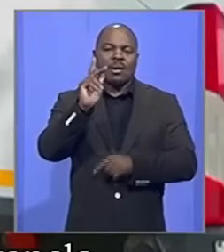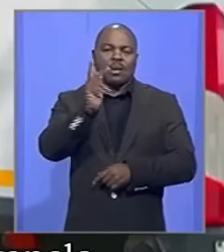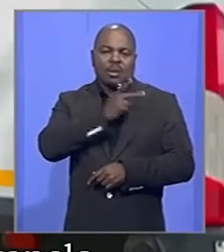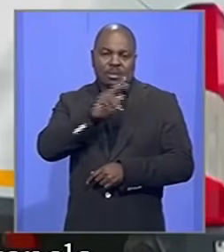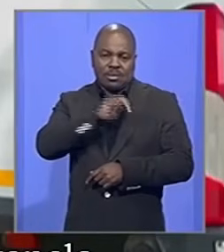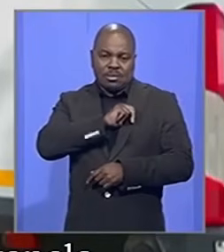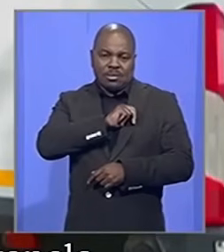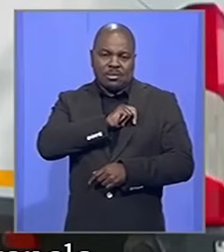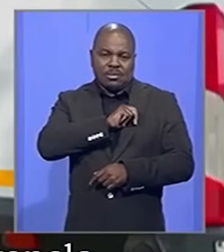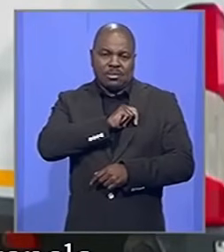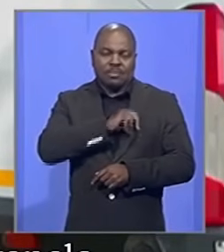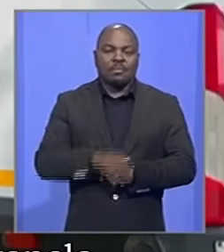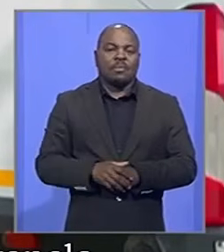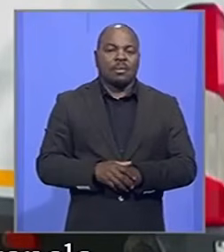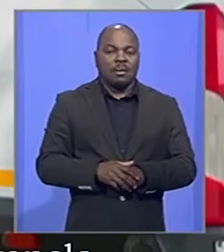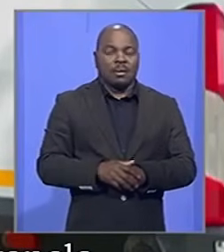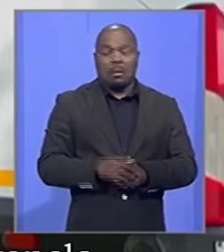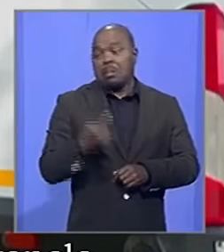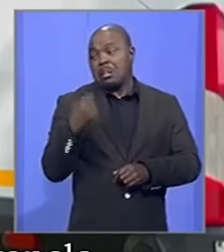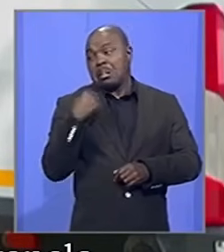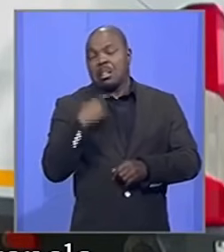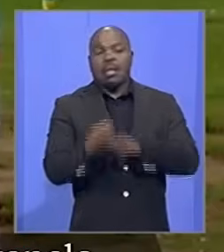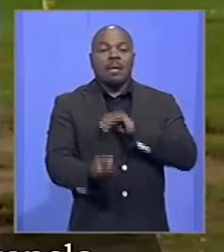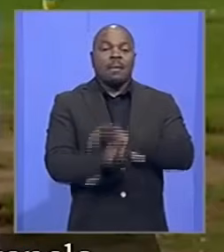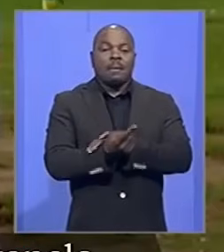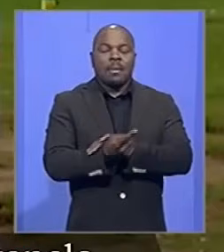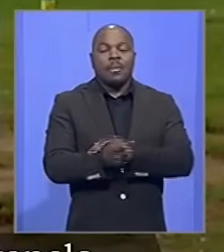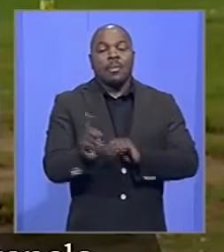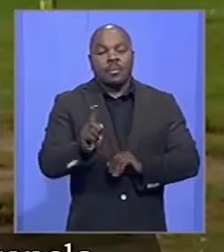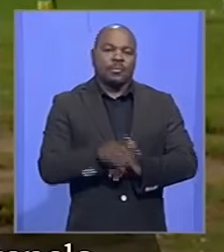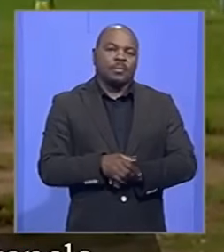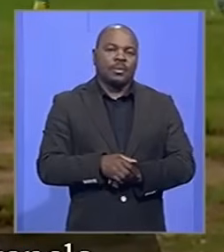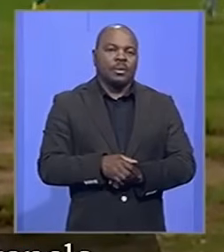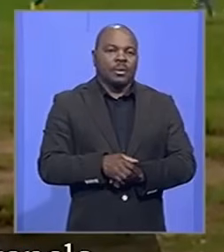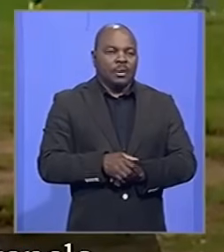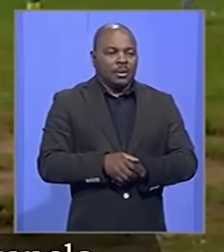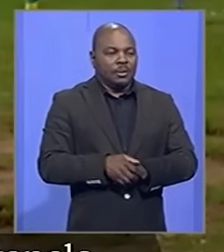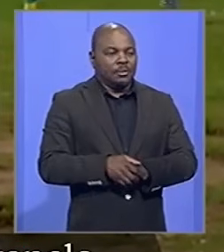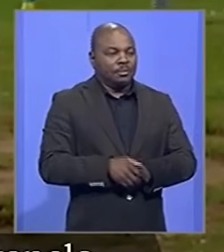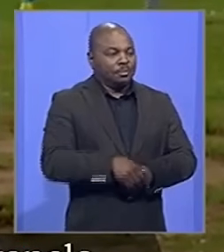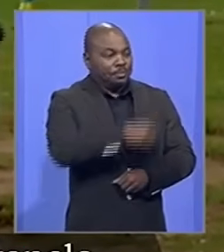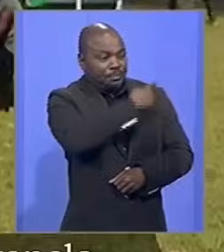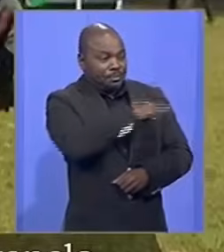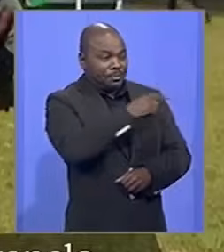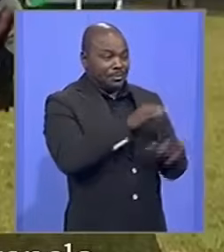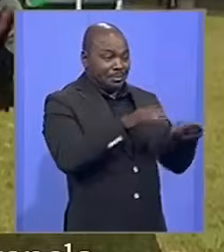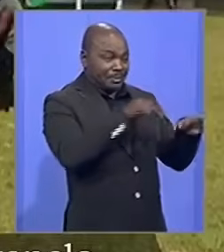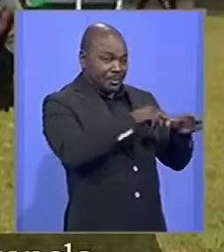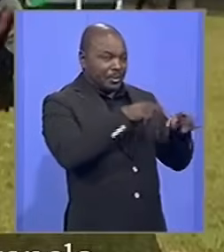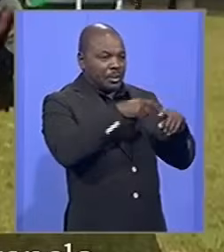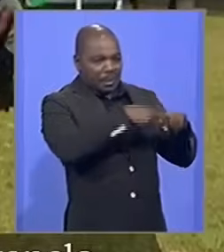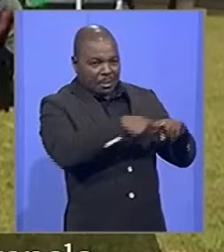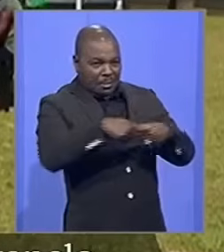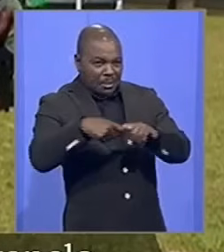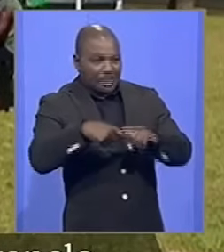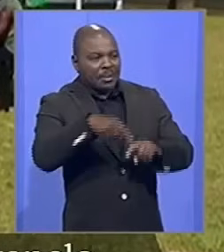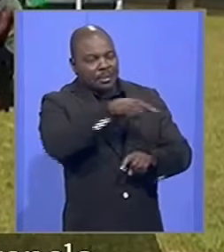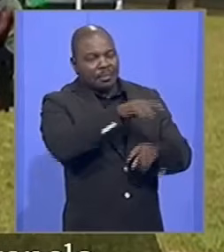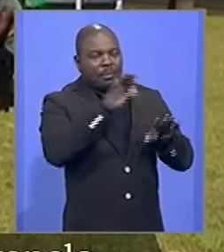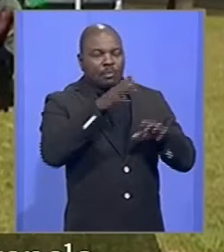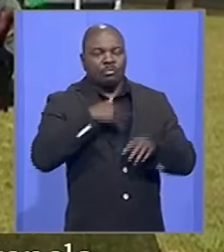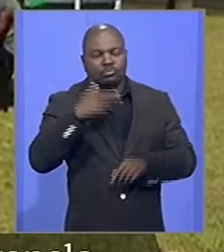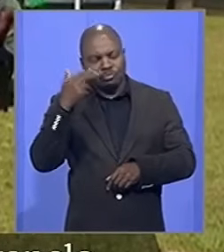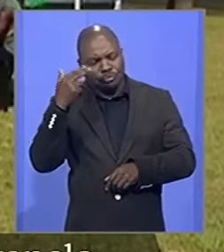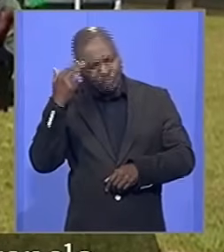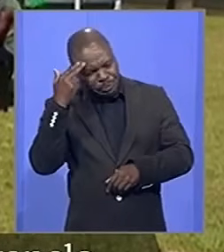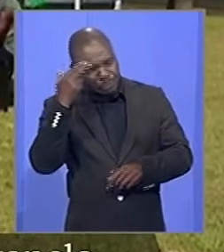KZN. Mo tiragalong e sa tswang go diragala sešweng jaana go thupilwe tleliniki e tetang le go kgothosa badiri ka dithunya kwa